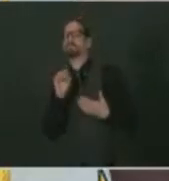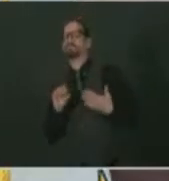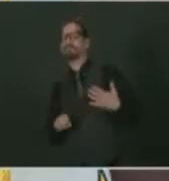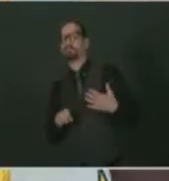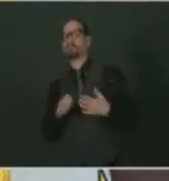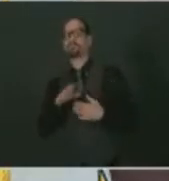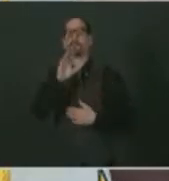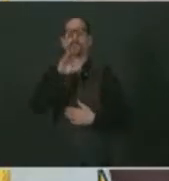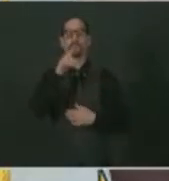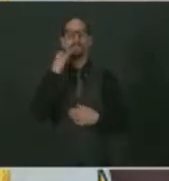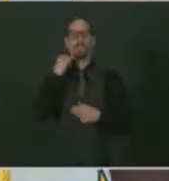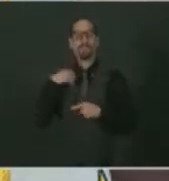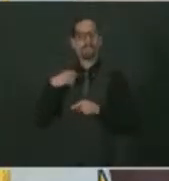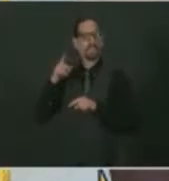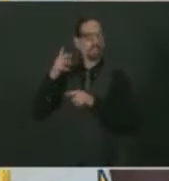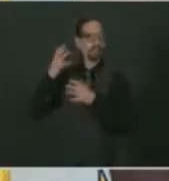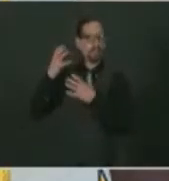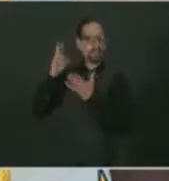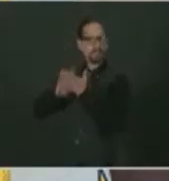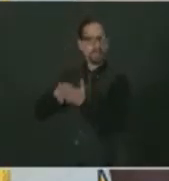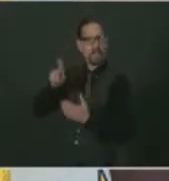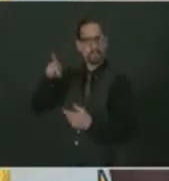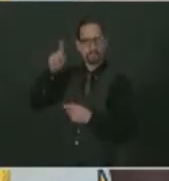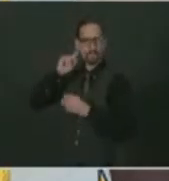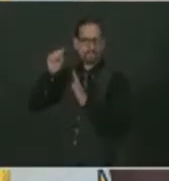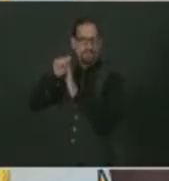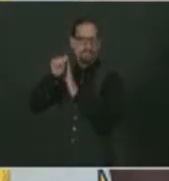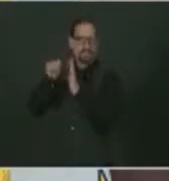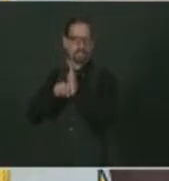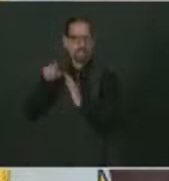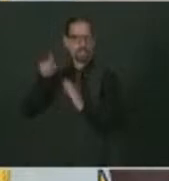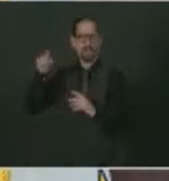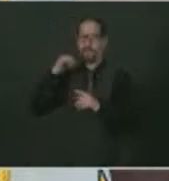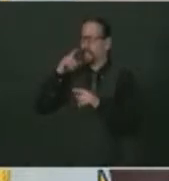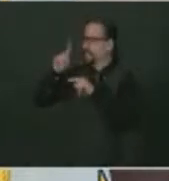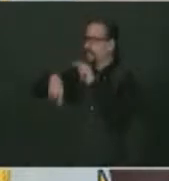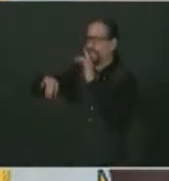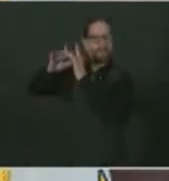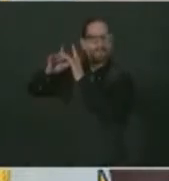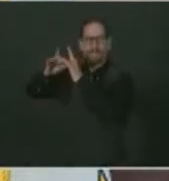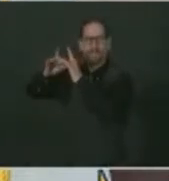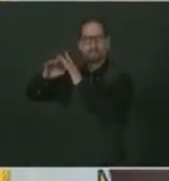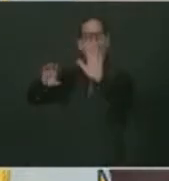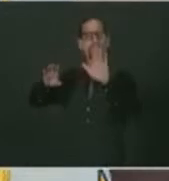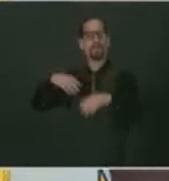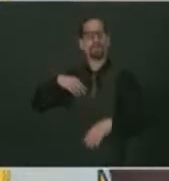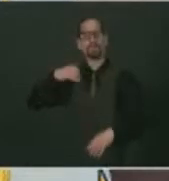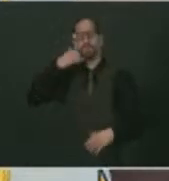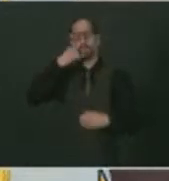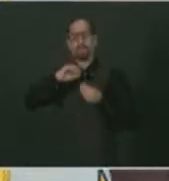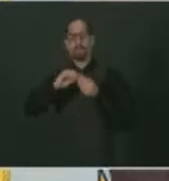list online, you can do so over the phone. That phone number is